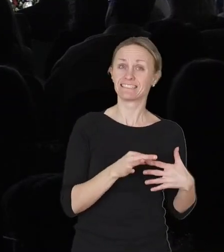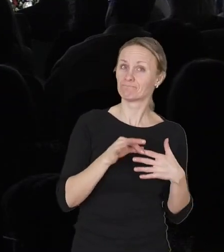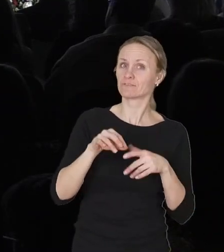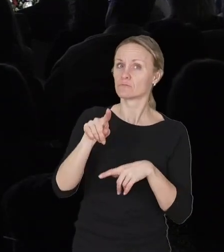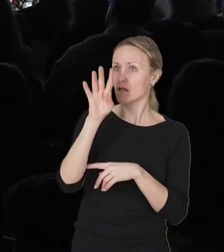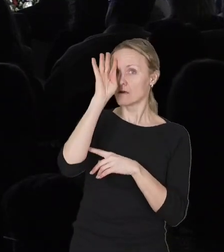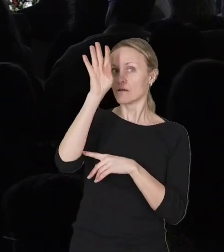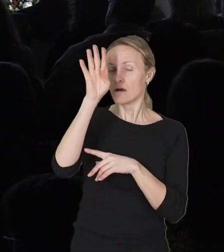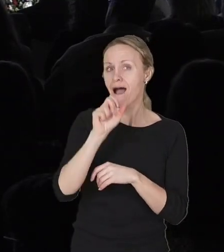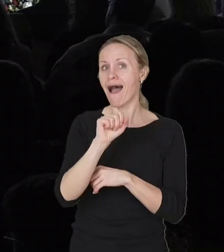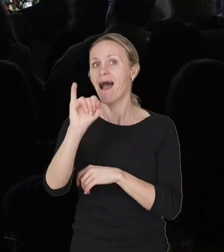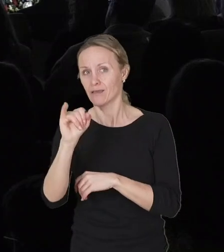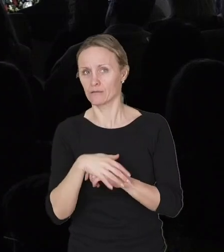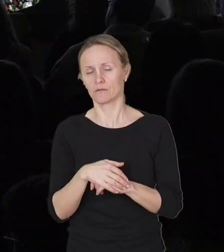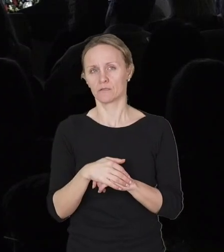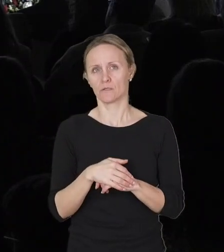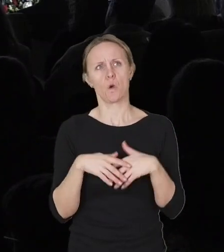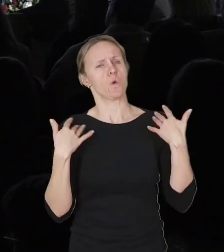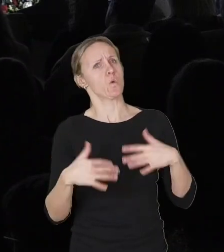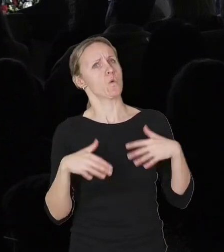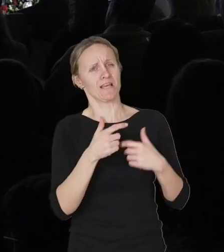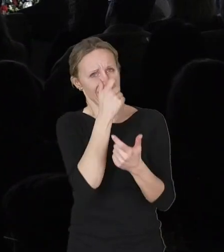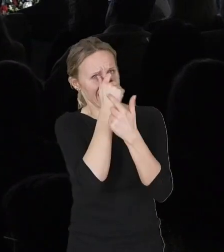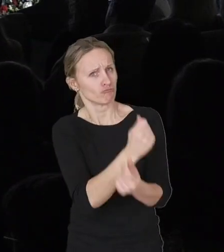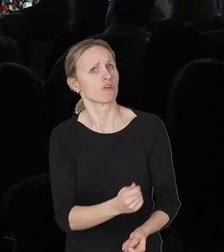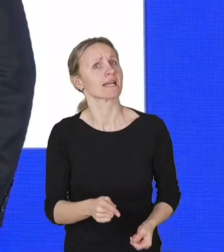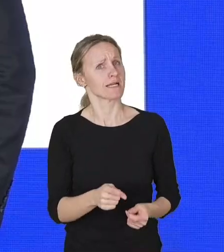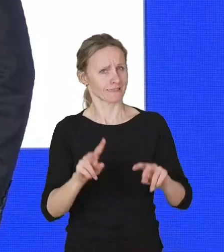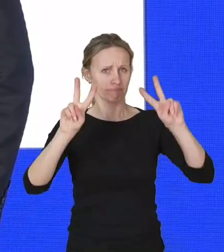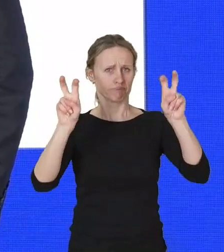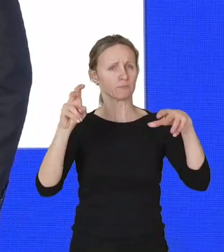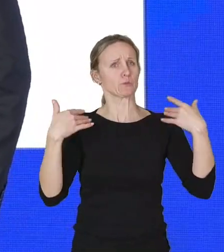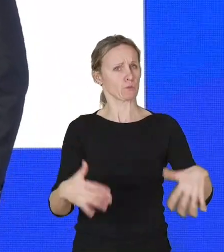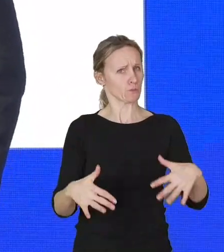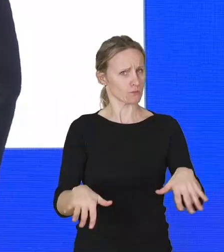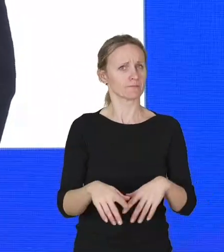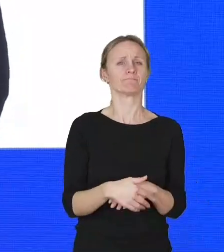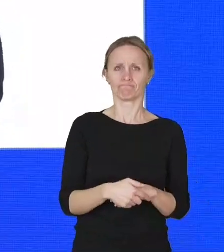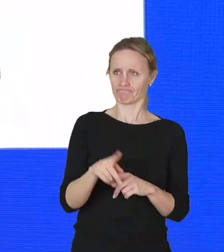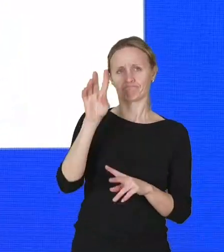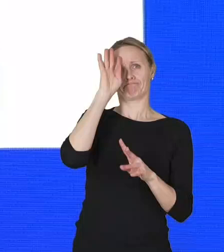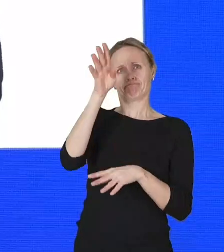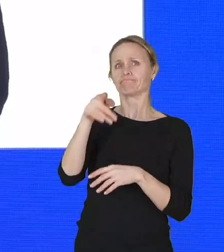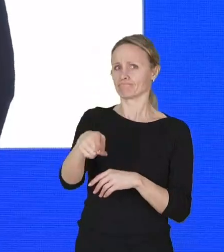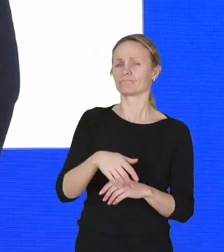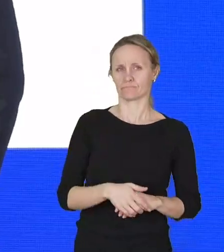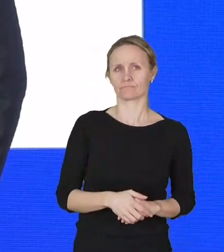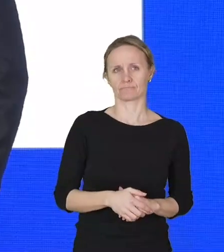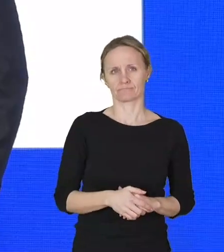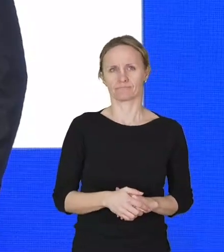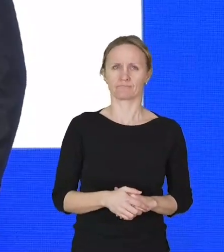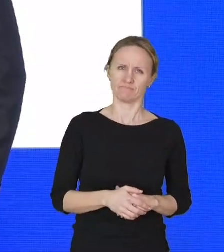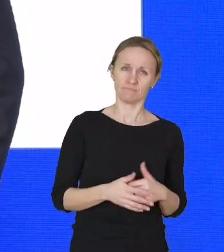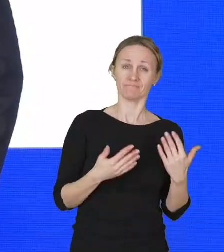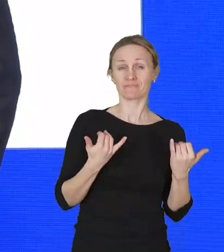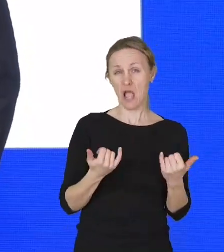to express and pronounce than transformation. It's a regional innovation strategy. And for